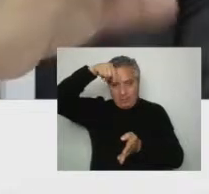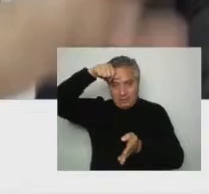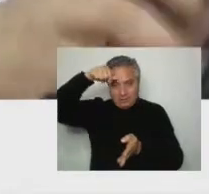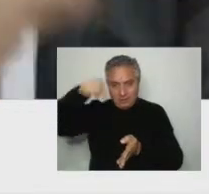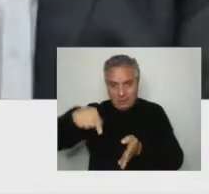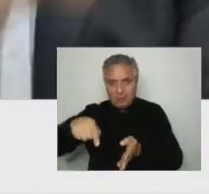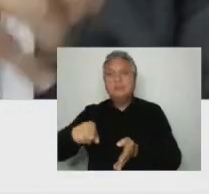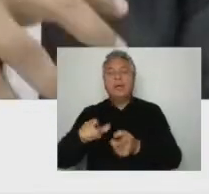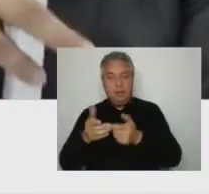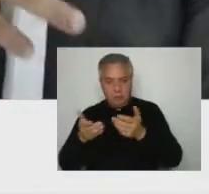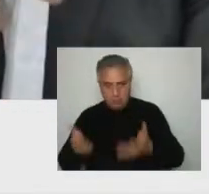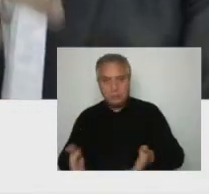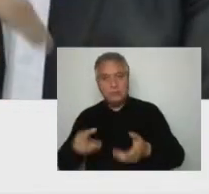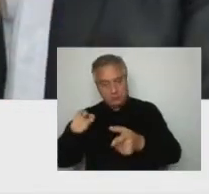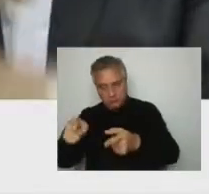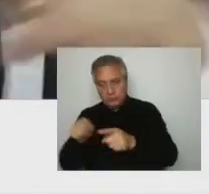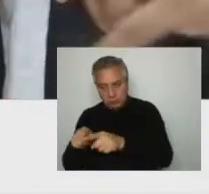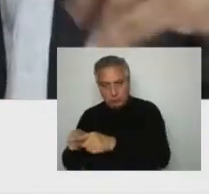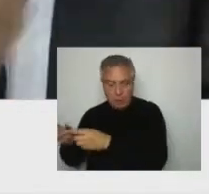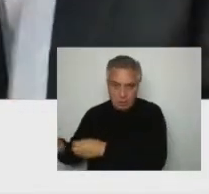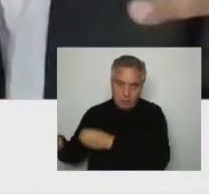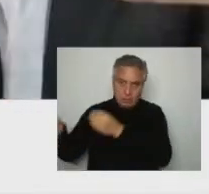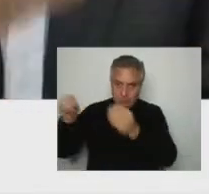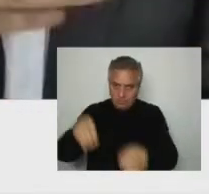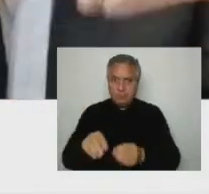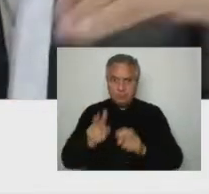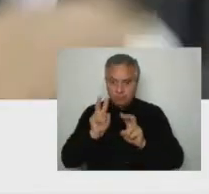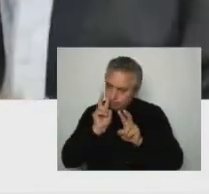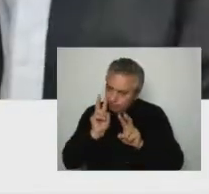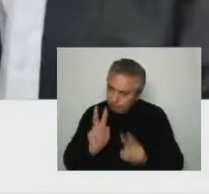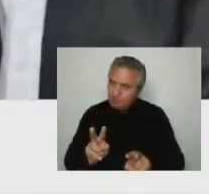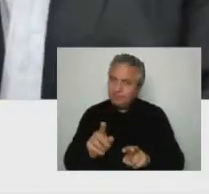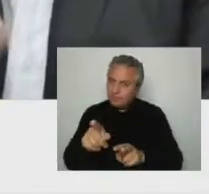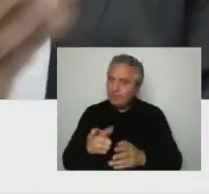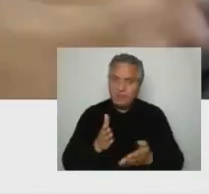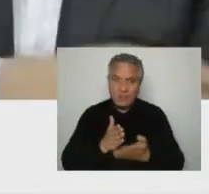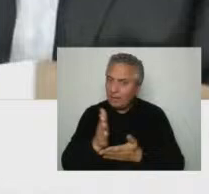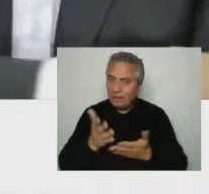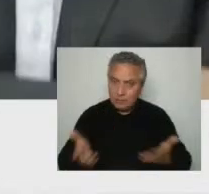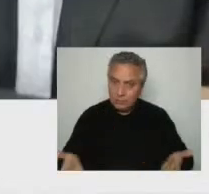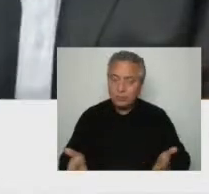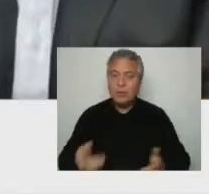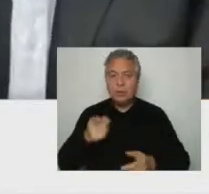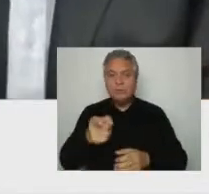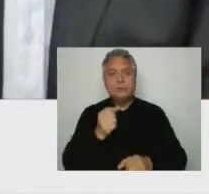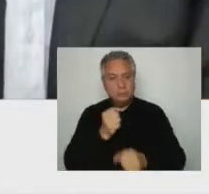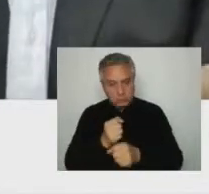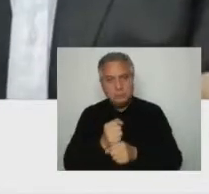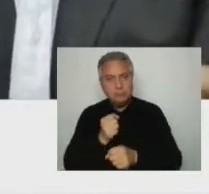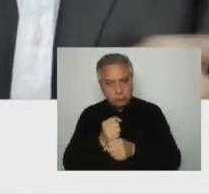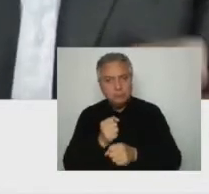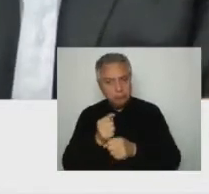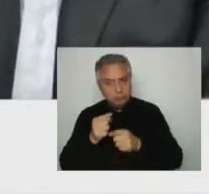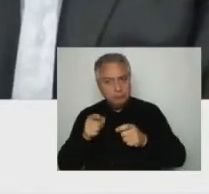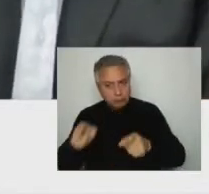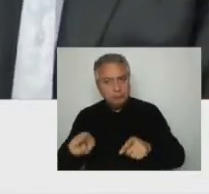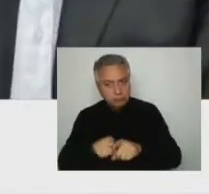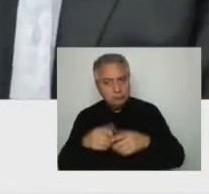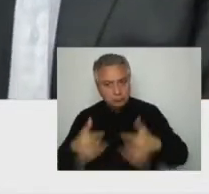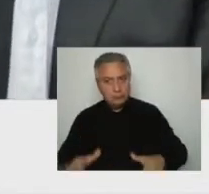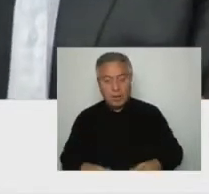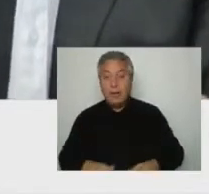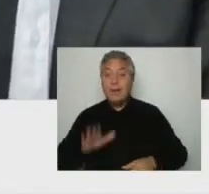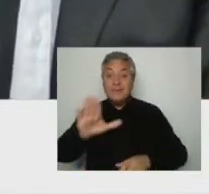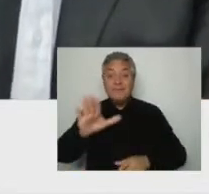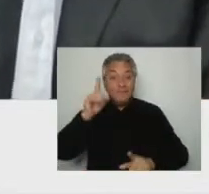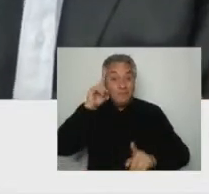or motorcycles. And then we also have the vulnerable migrants who may be carrying out any of the various